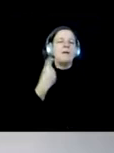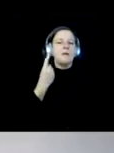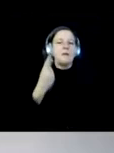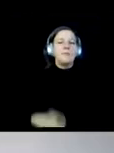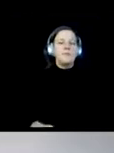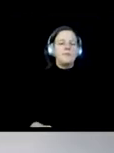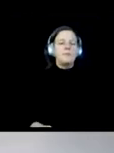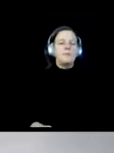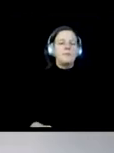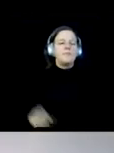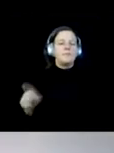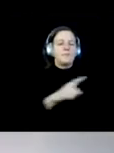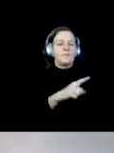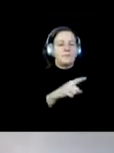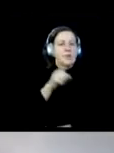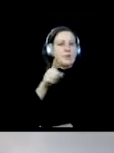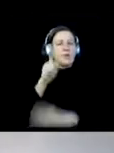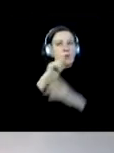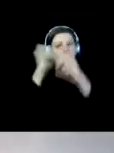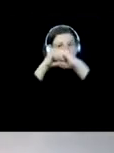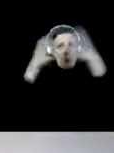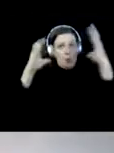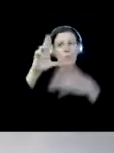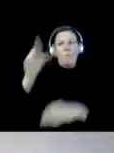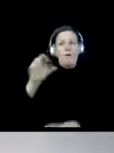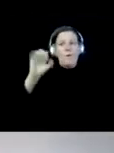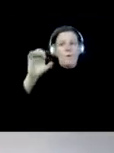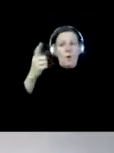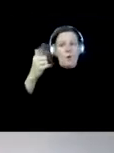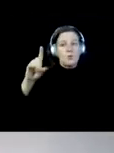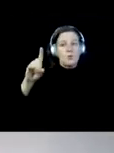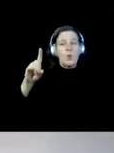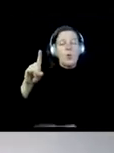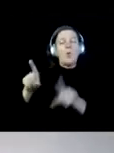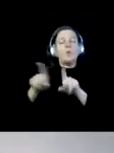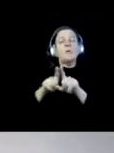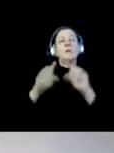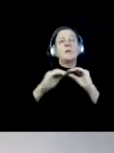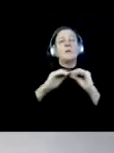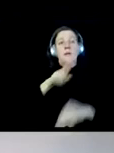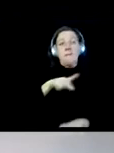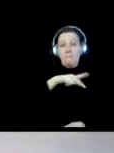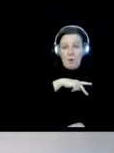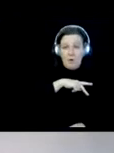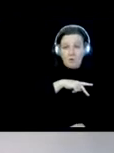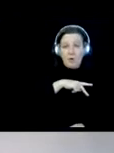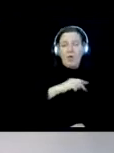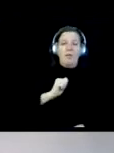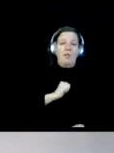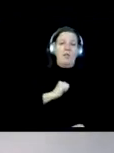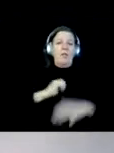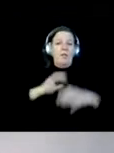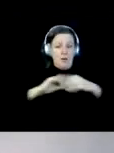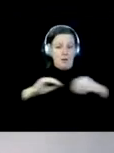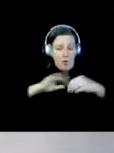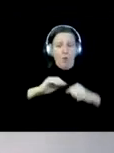do you conceive of Rose Gold as more personal, or a form of biography or self-portraiture in a way